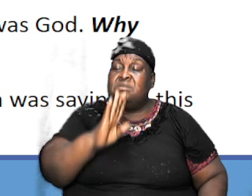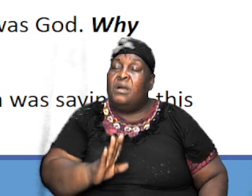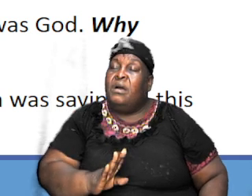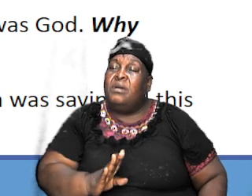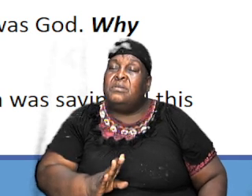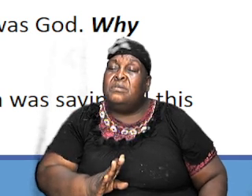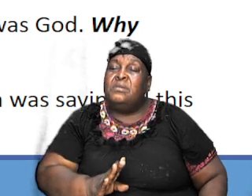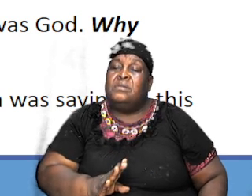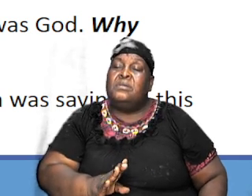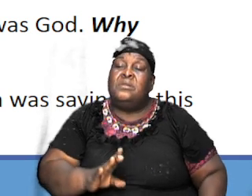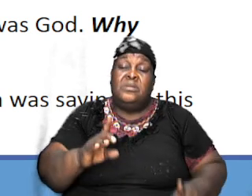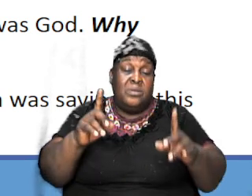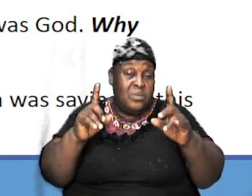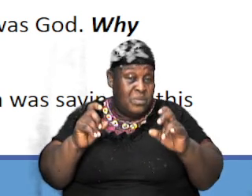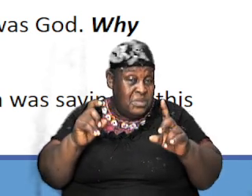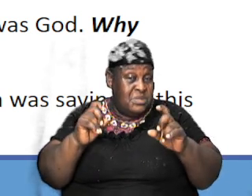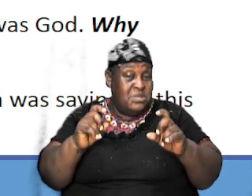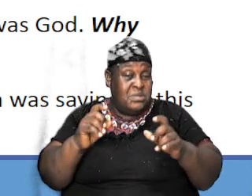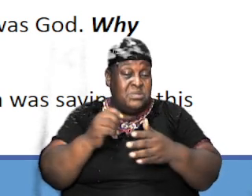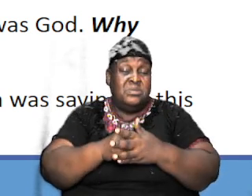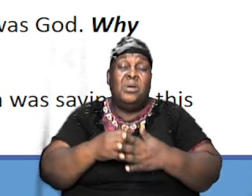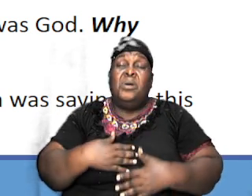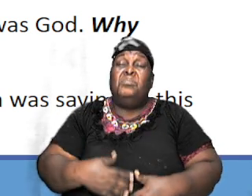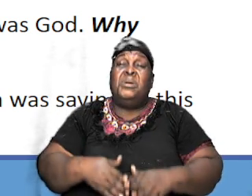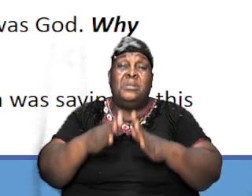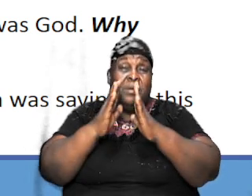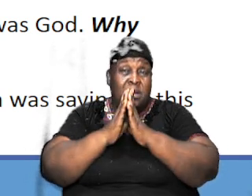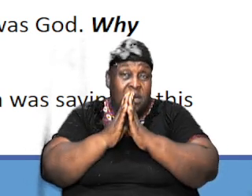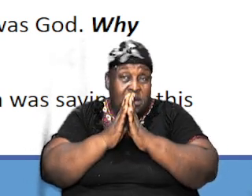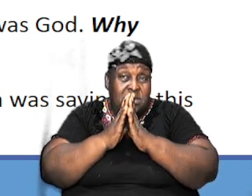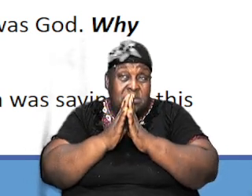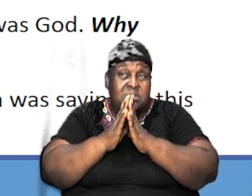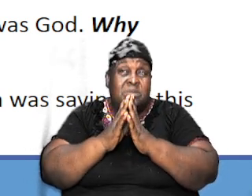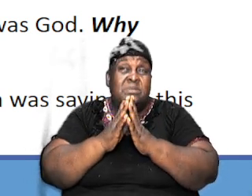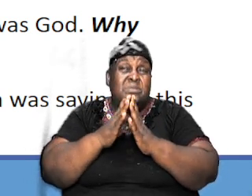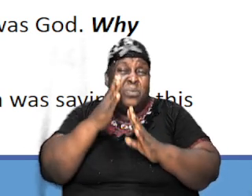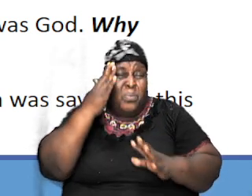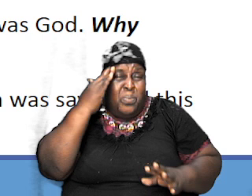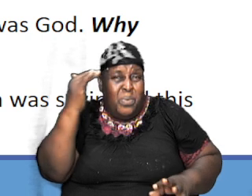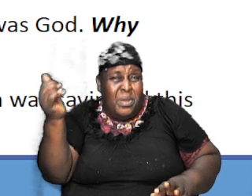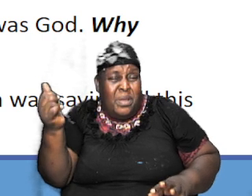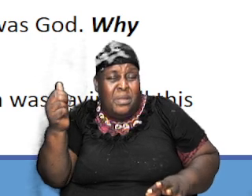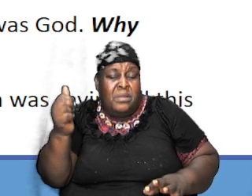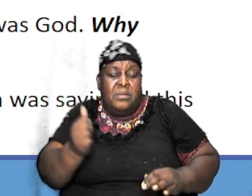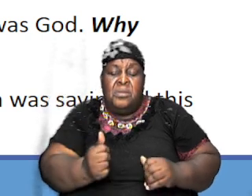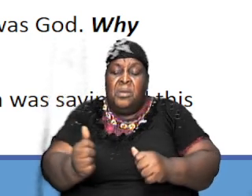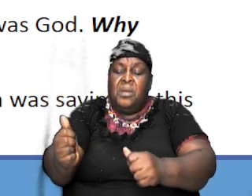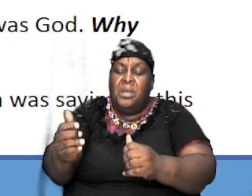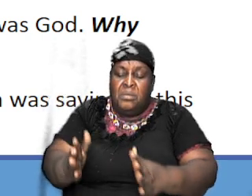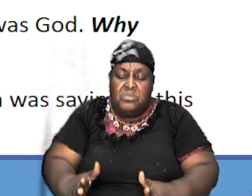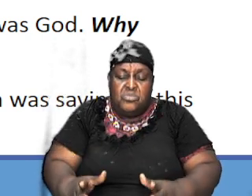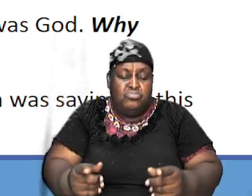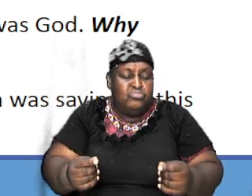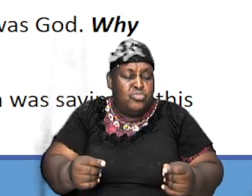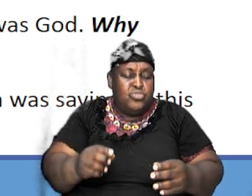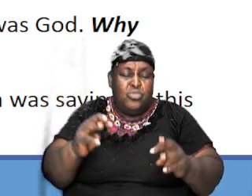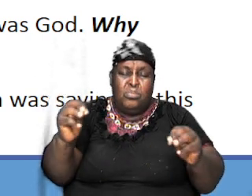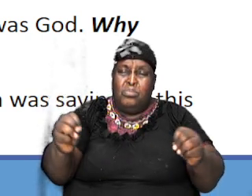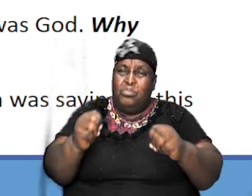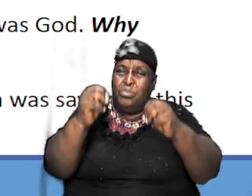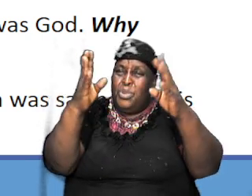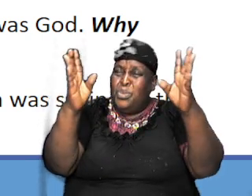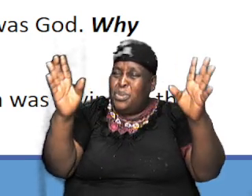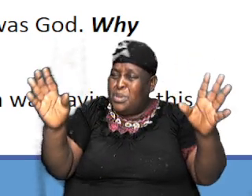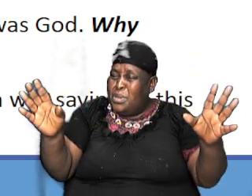question that somebody is asking is that, okay, so why when the apostle do miracle,